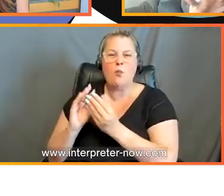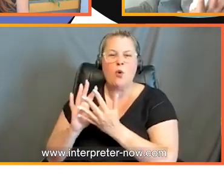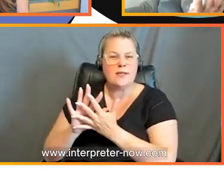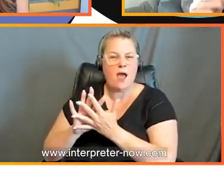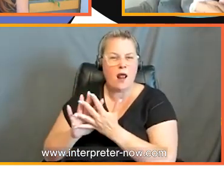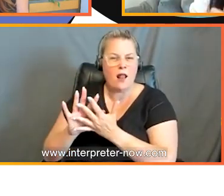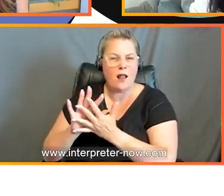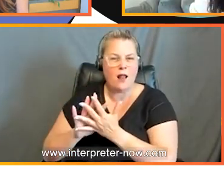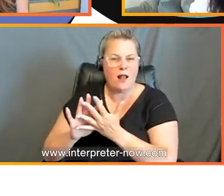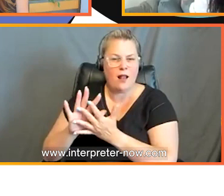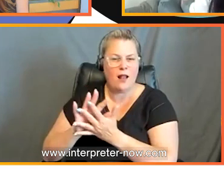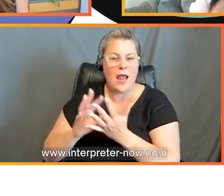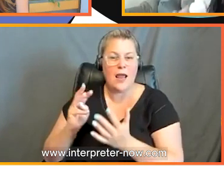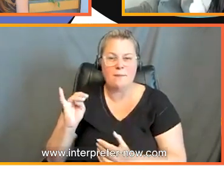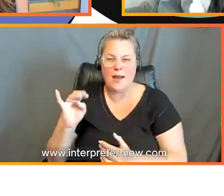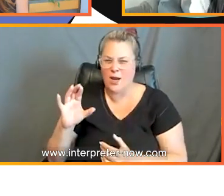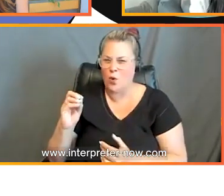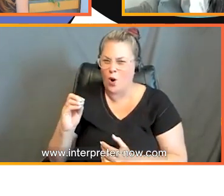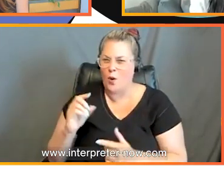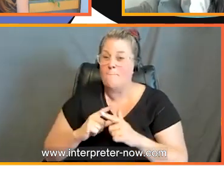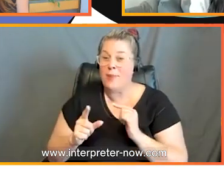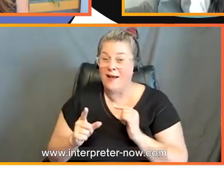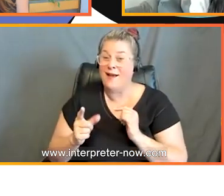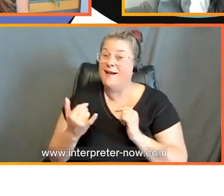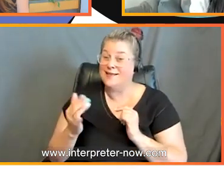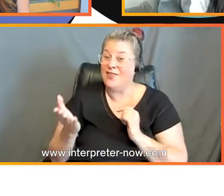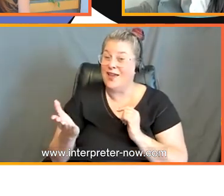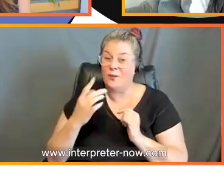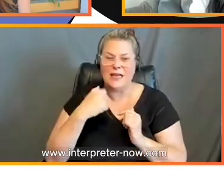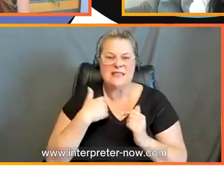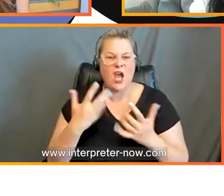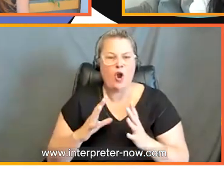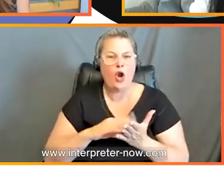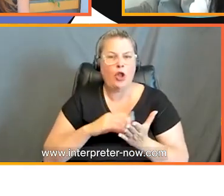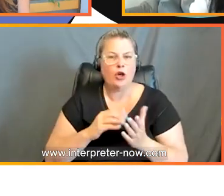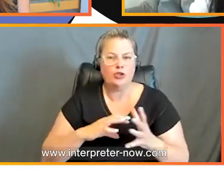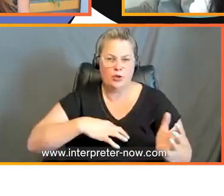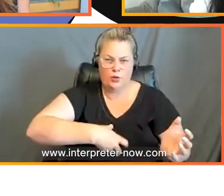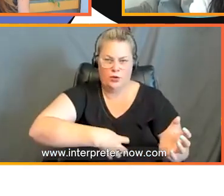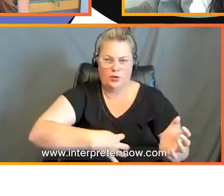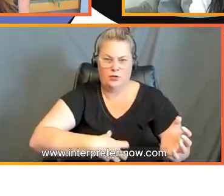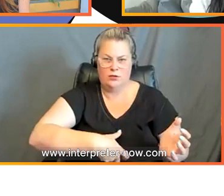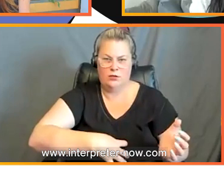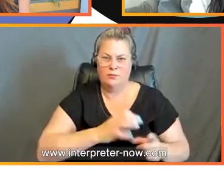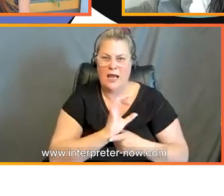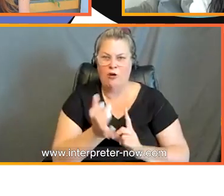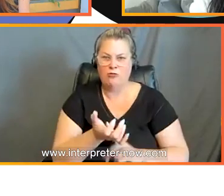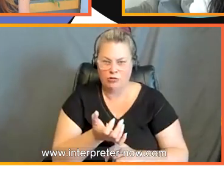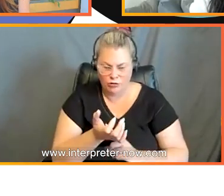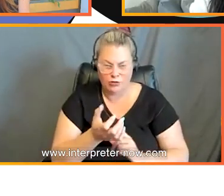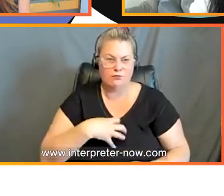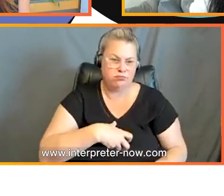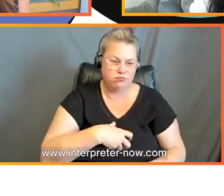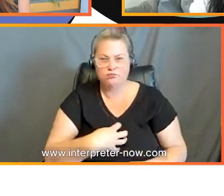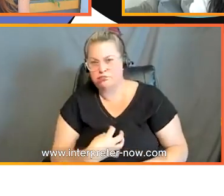micro, but they were there. And because I had already learned to shift cultural codes so effortlessly, and I had already embodied and